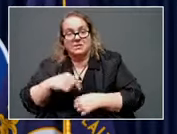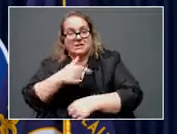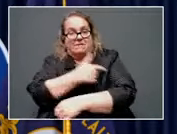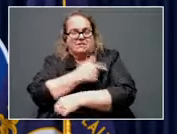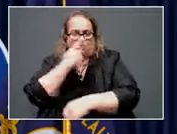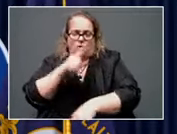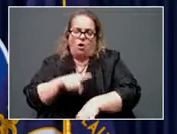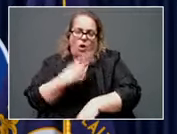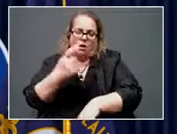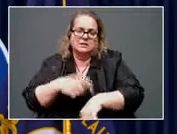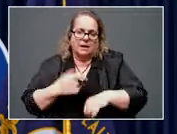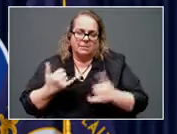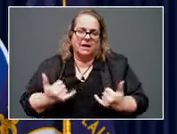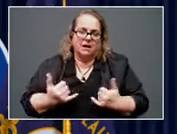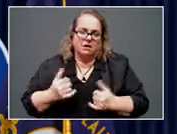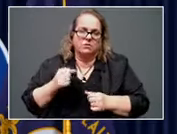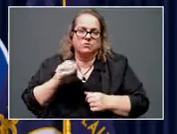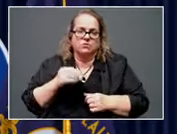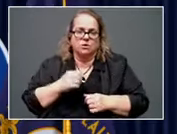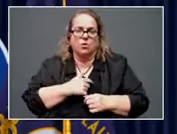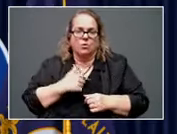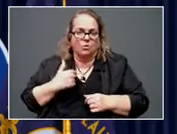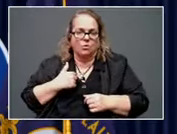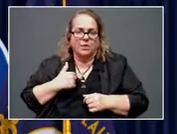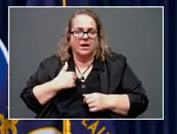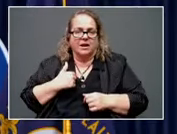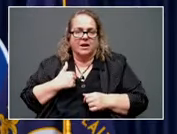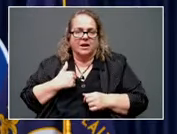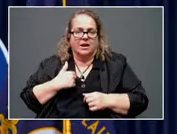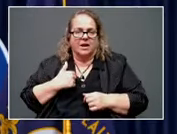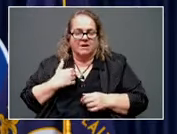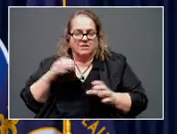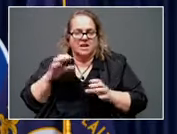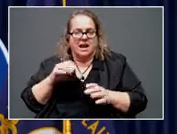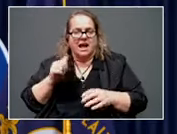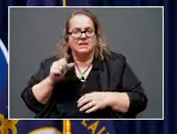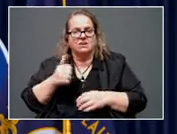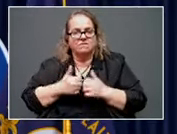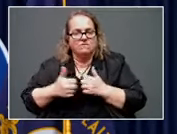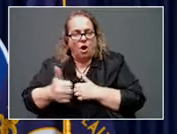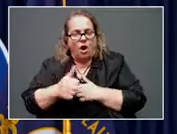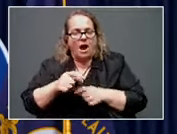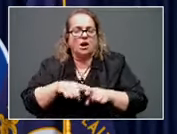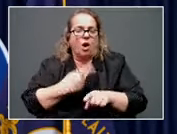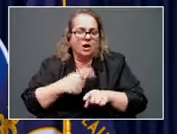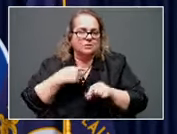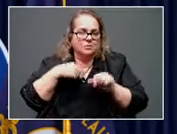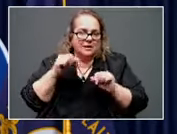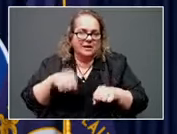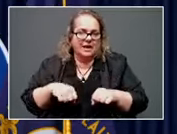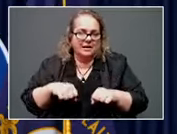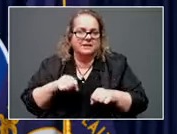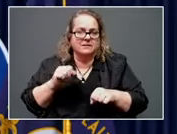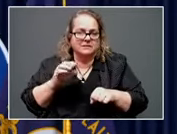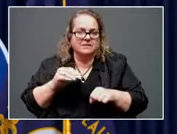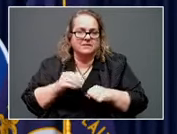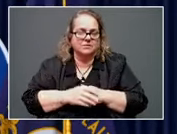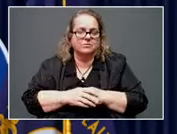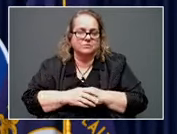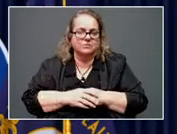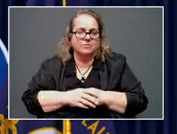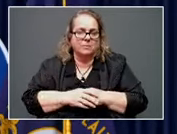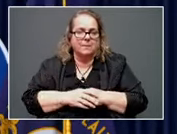now. So we'd run about as far and as long as we can. And